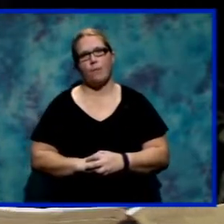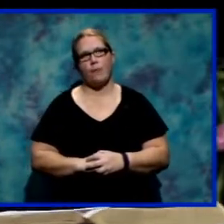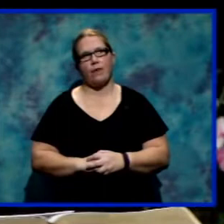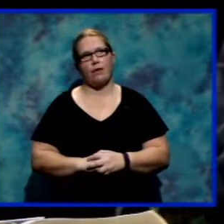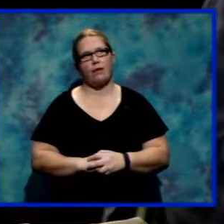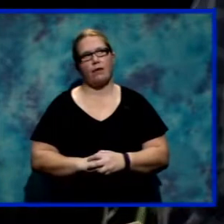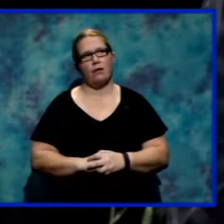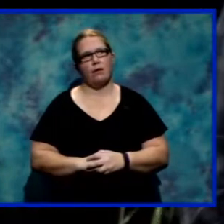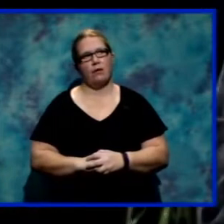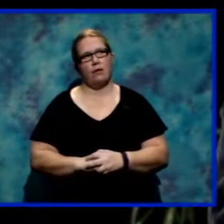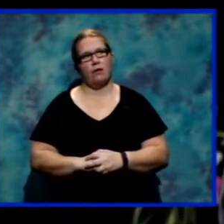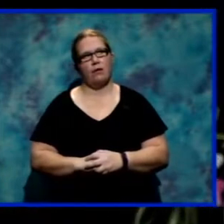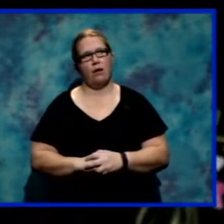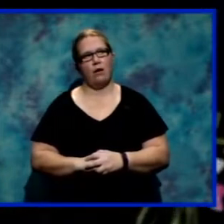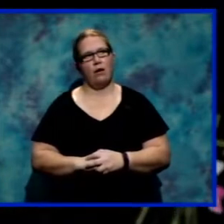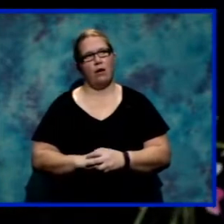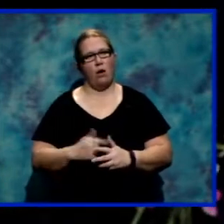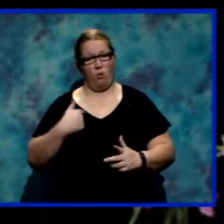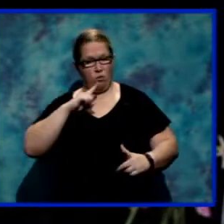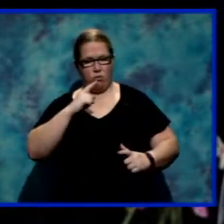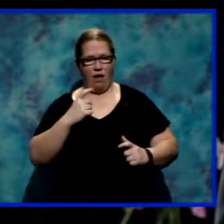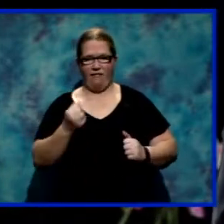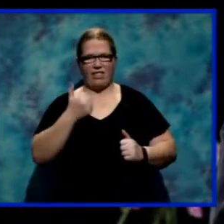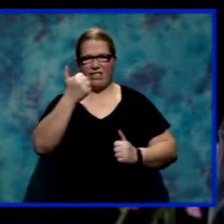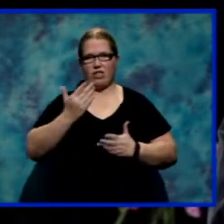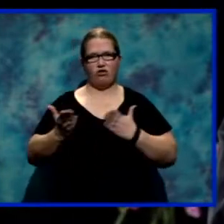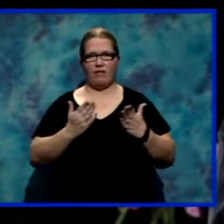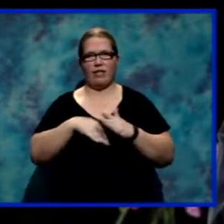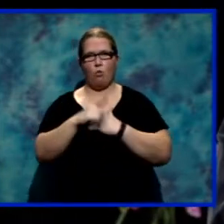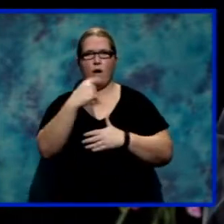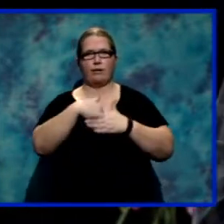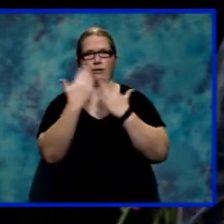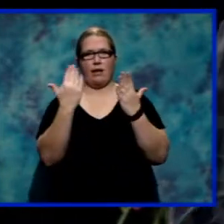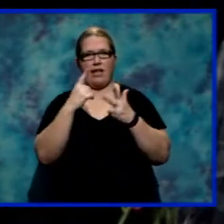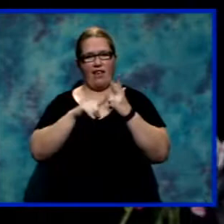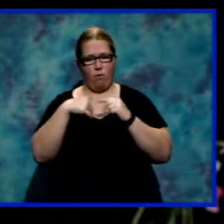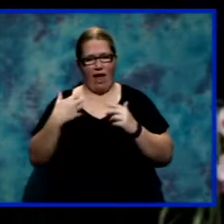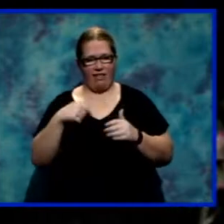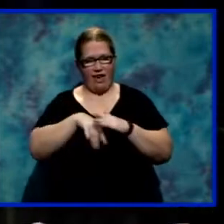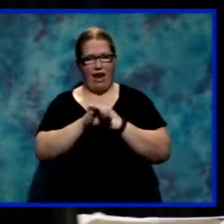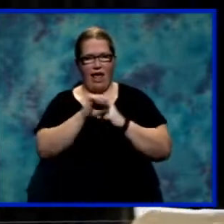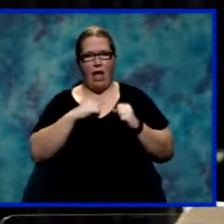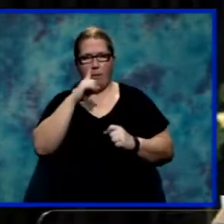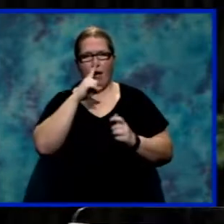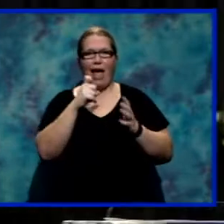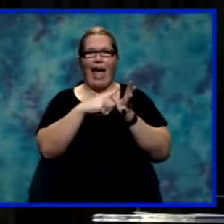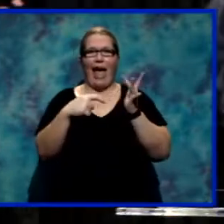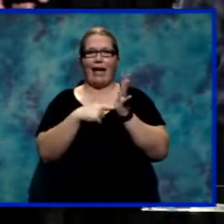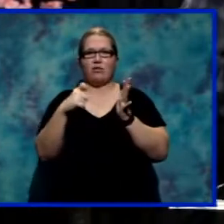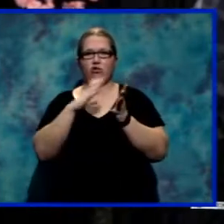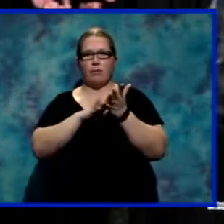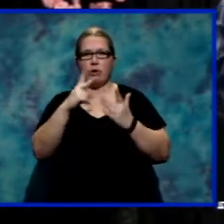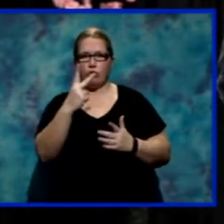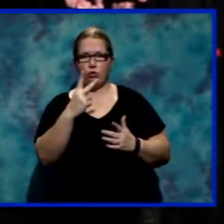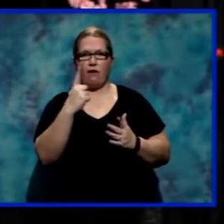We'd be running 6 services a day if we had this in our people. Acts chapter 2, verse 1 to